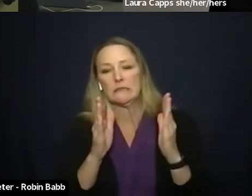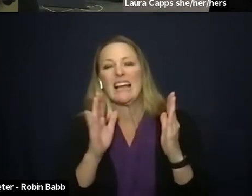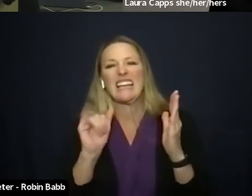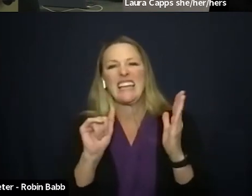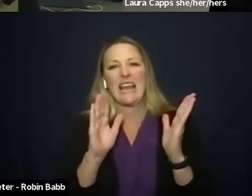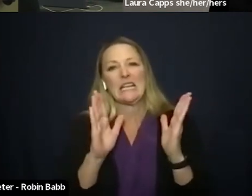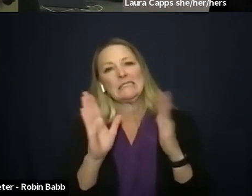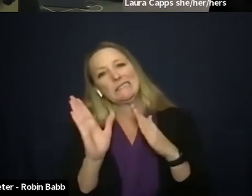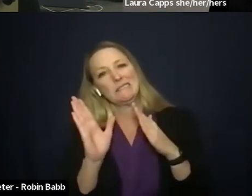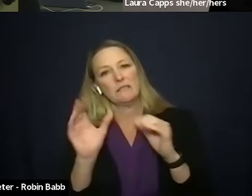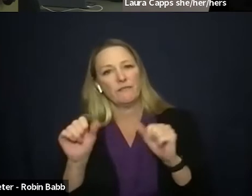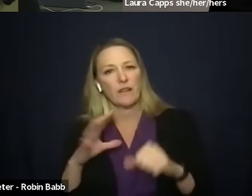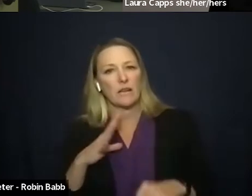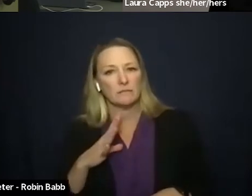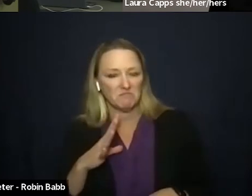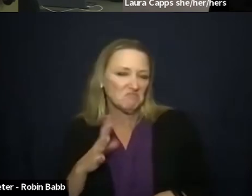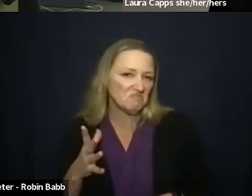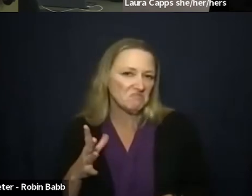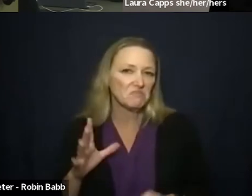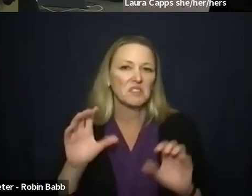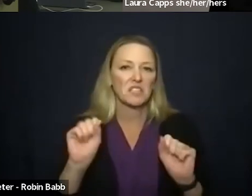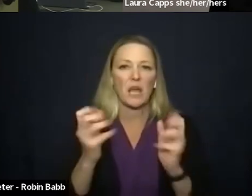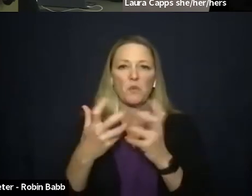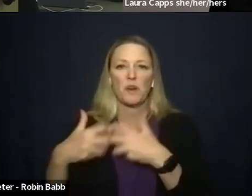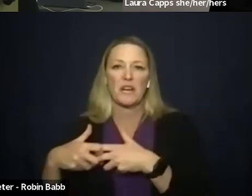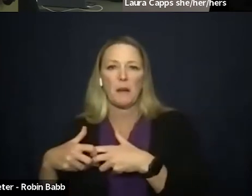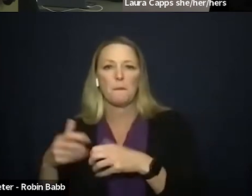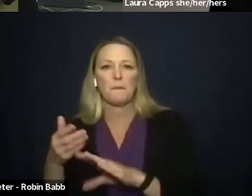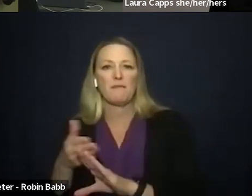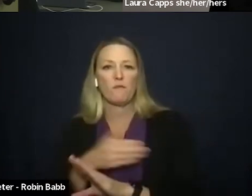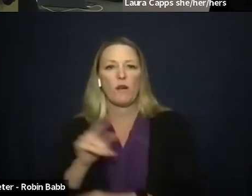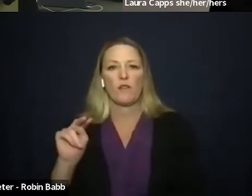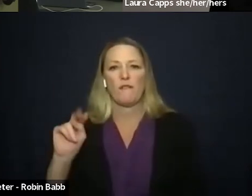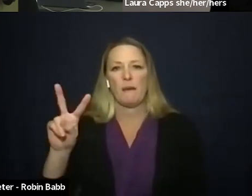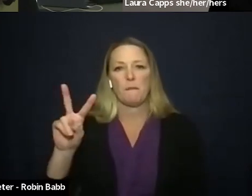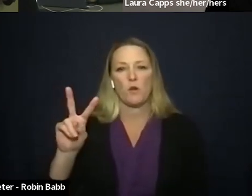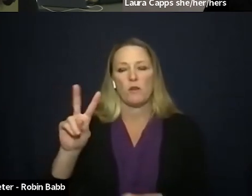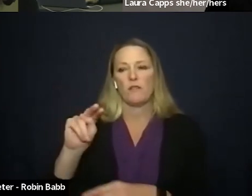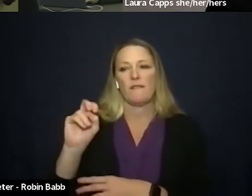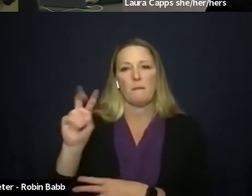put in place in time for the november election